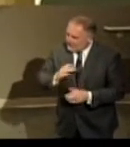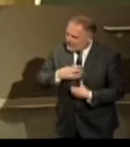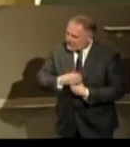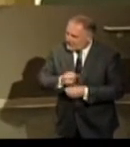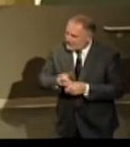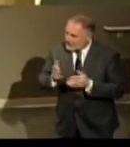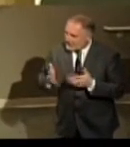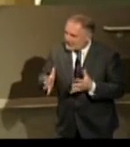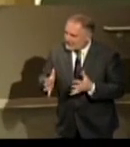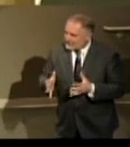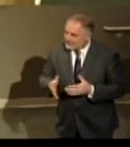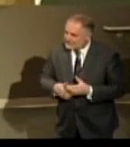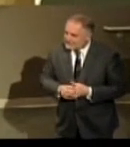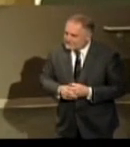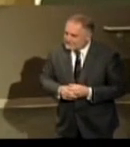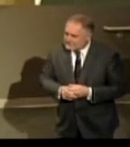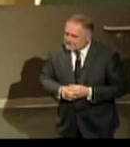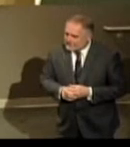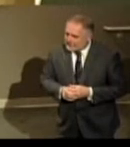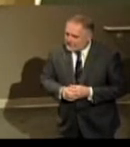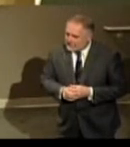creation, belief, the matter of salvation.